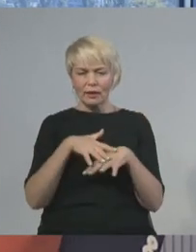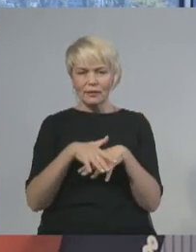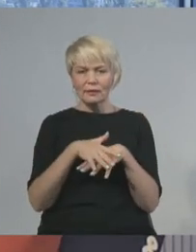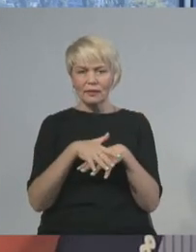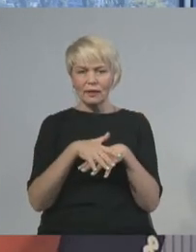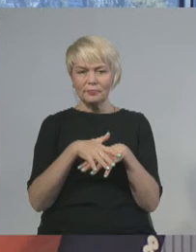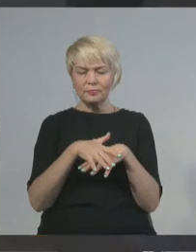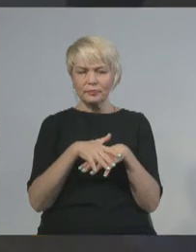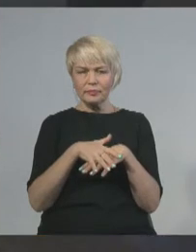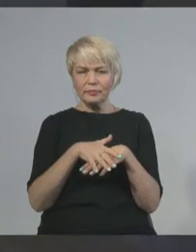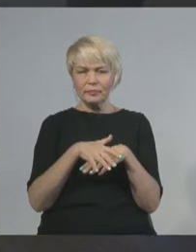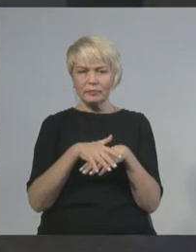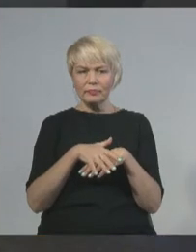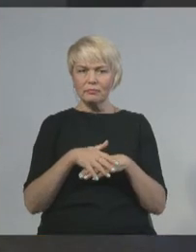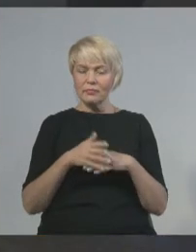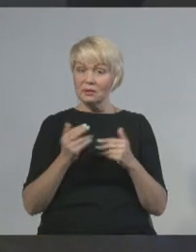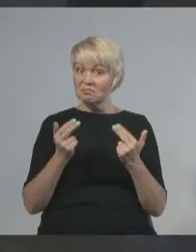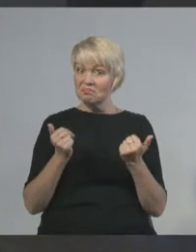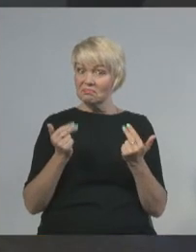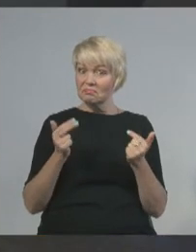called reader revenue